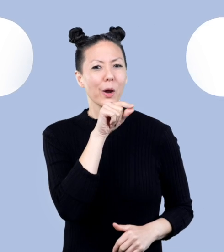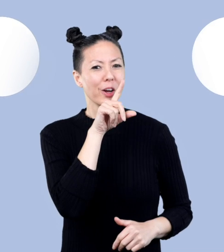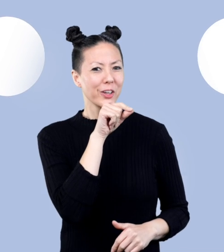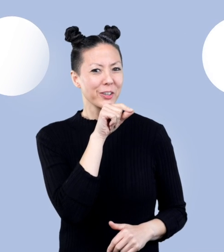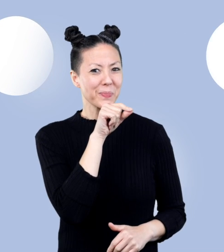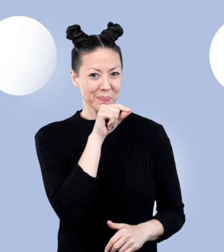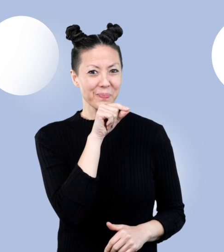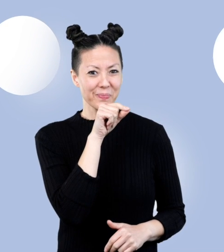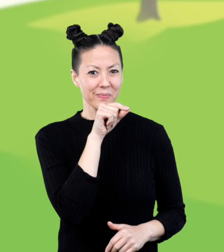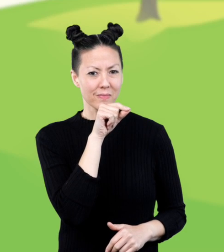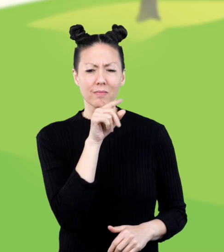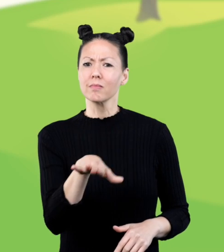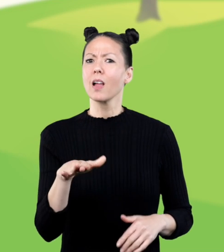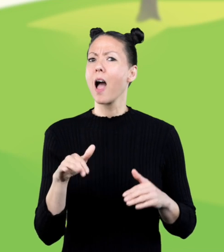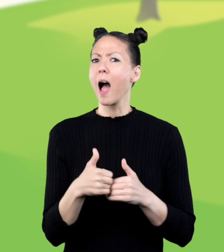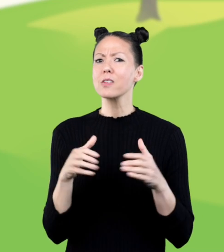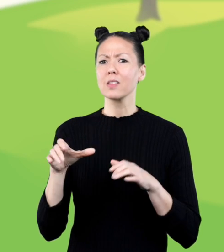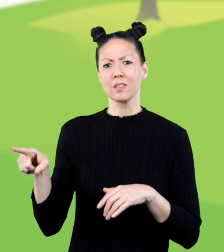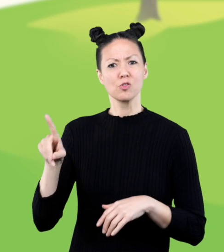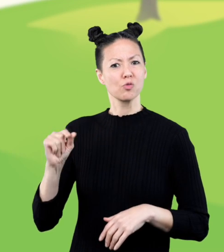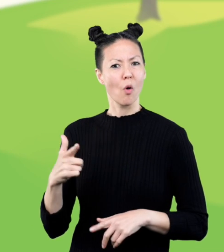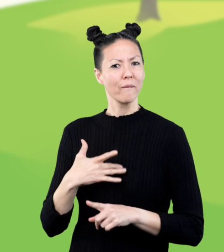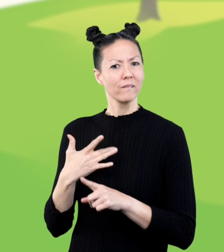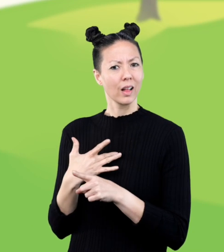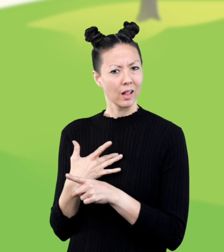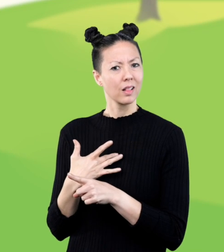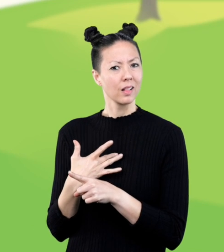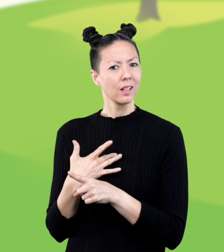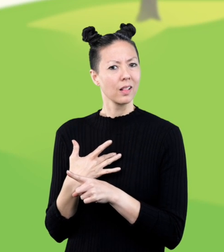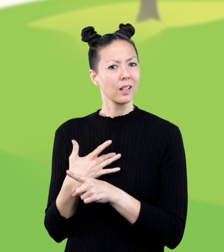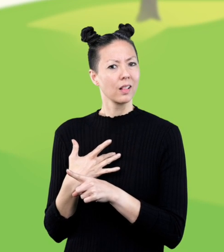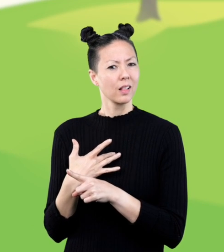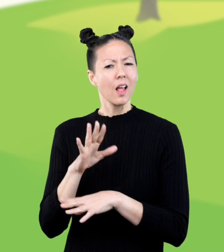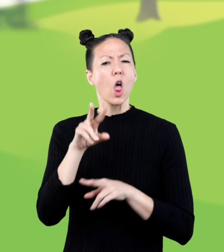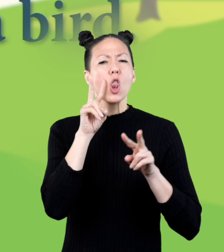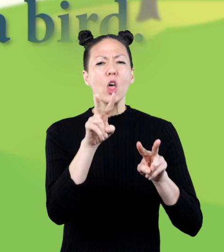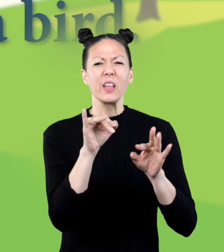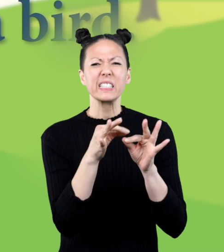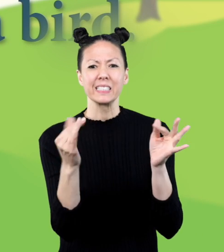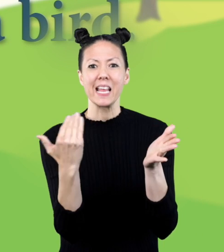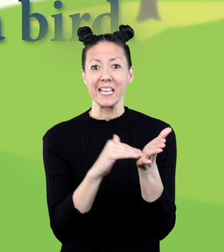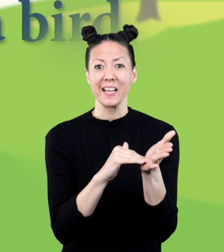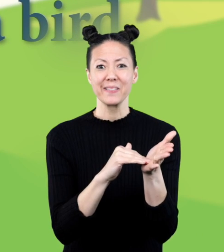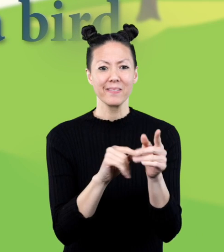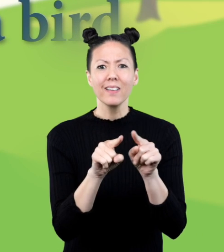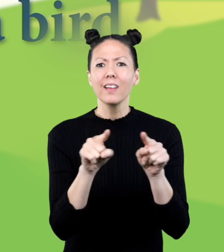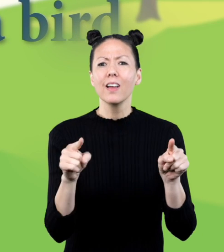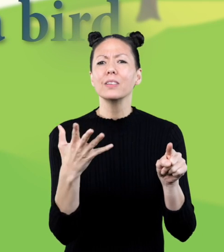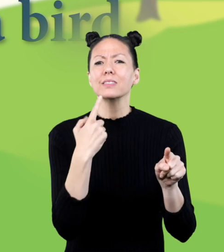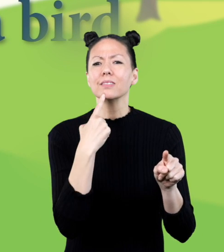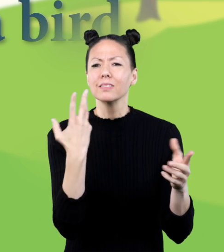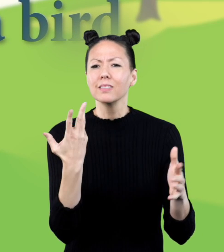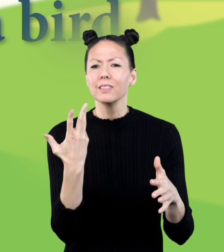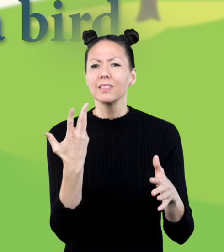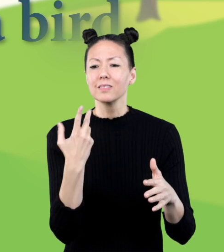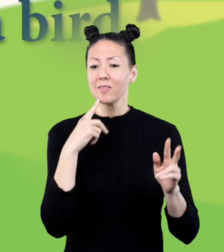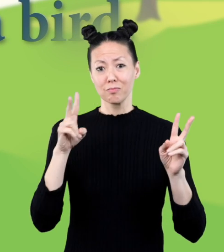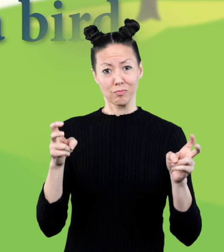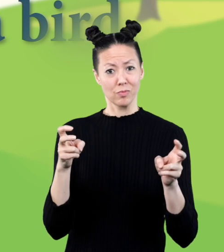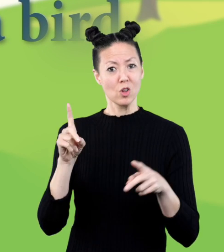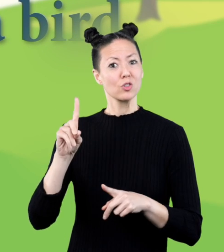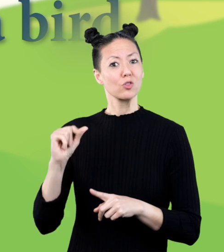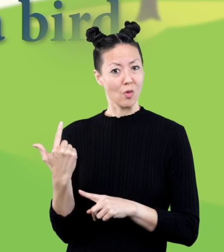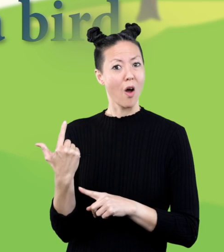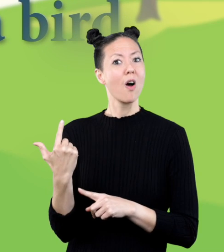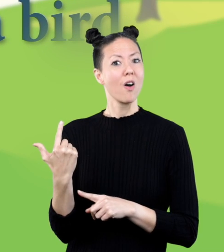bird. So, how does the dog feel? Let's look back at our sentence. Does it just say